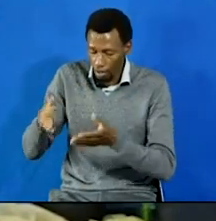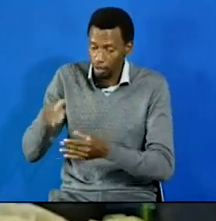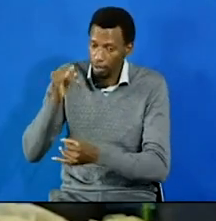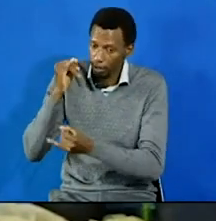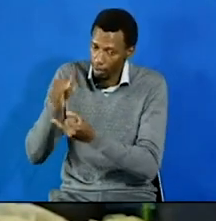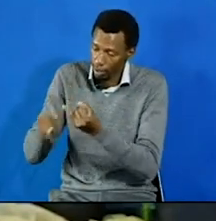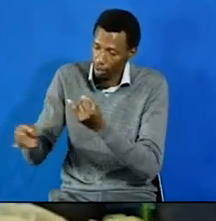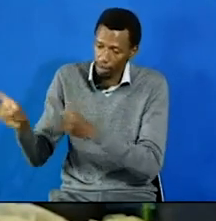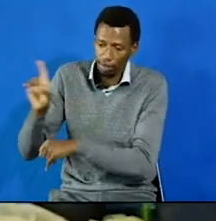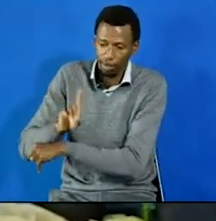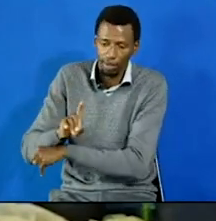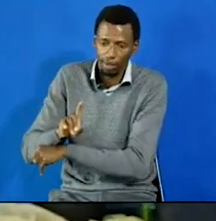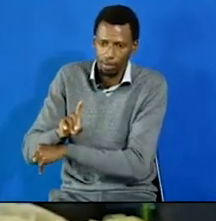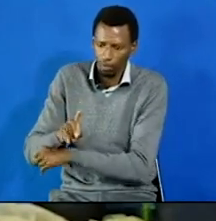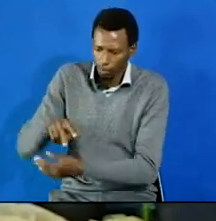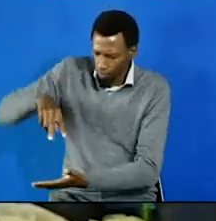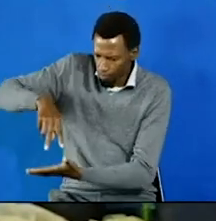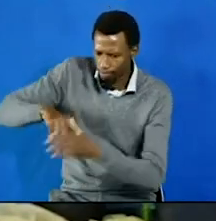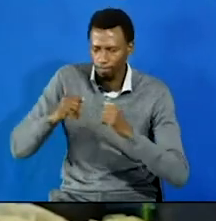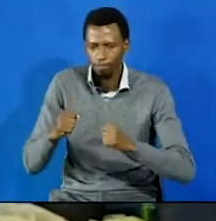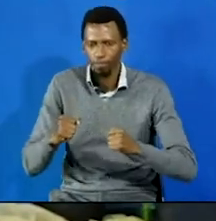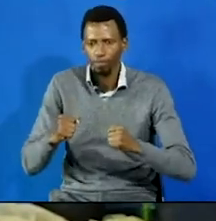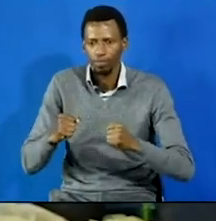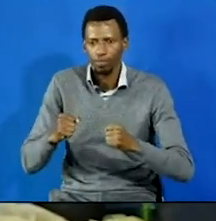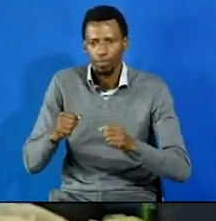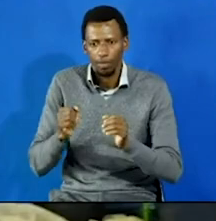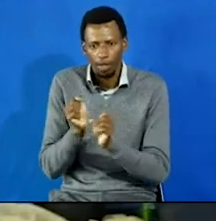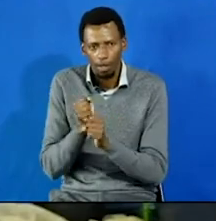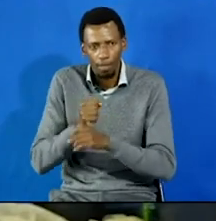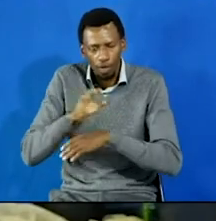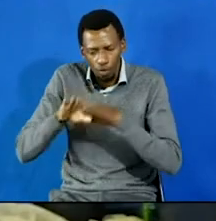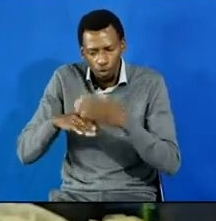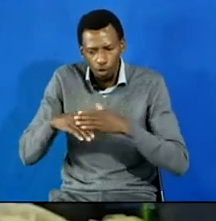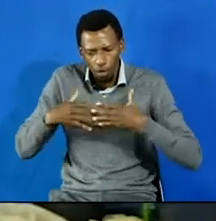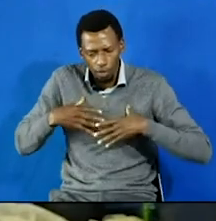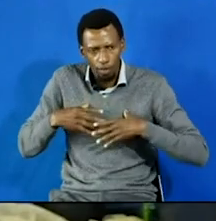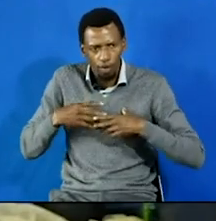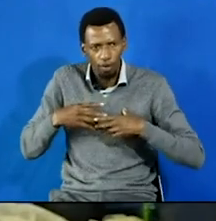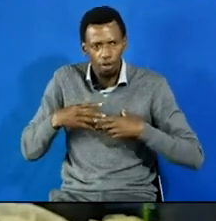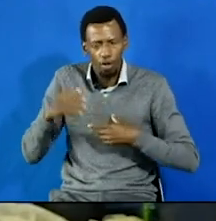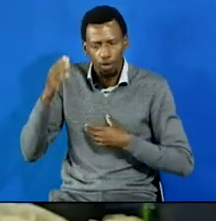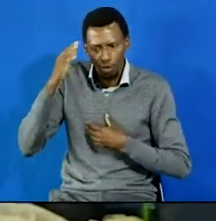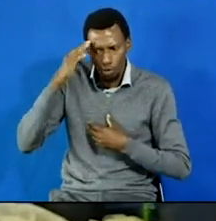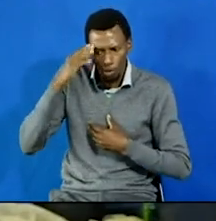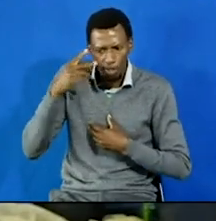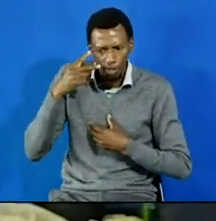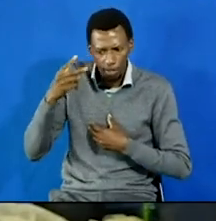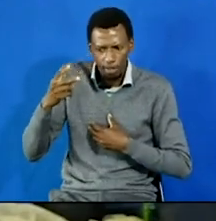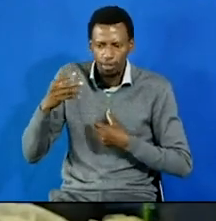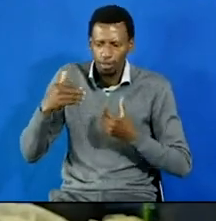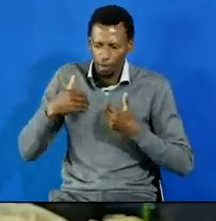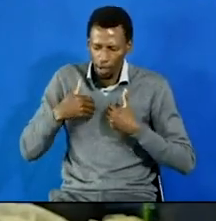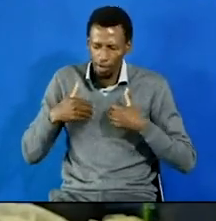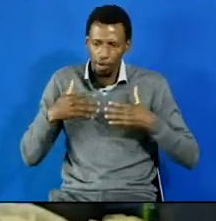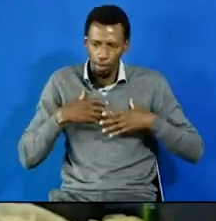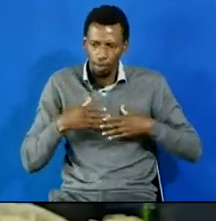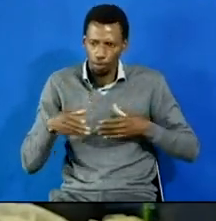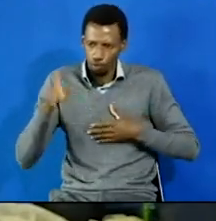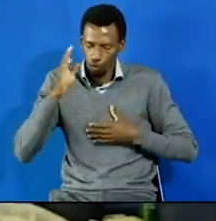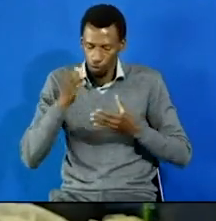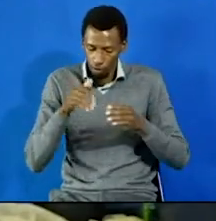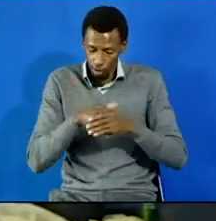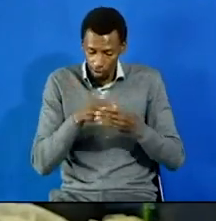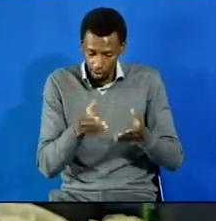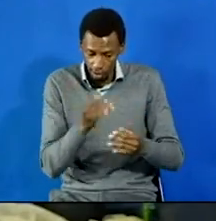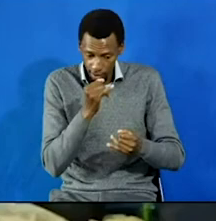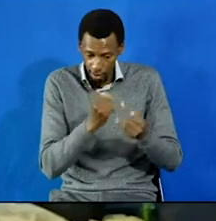out and to make everyone see that there is a people of God in these last days. That when